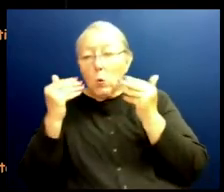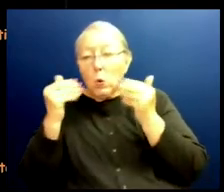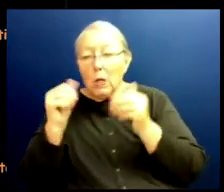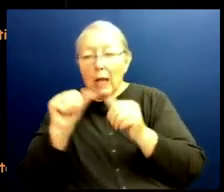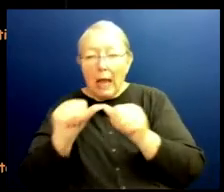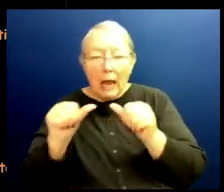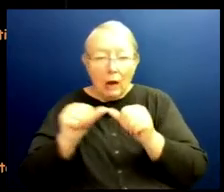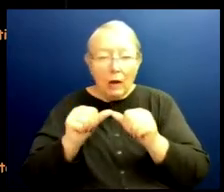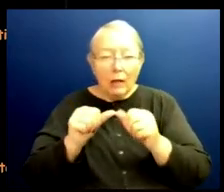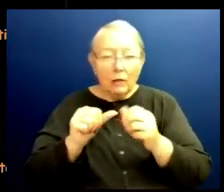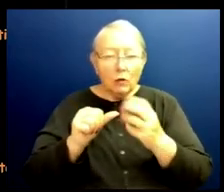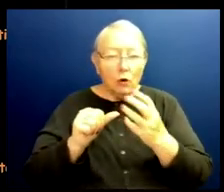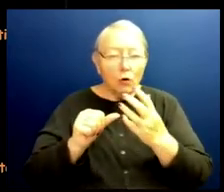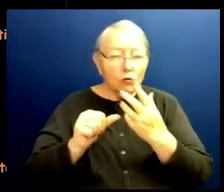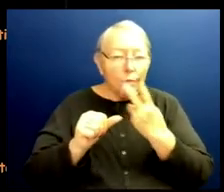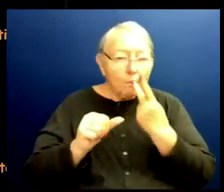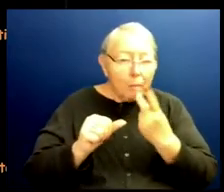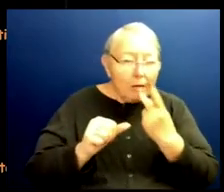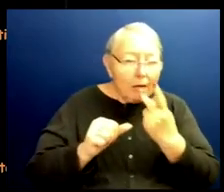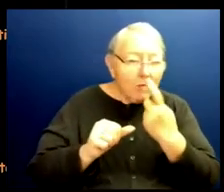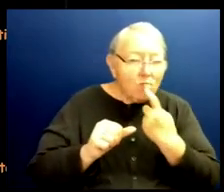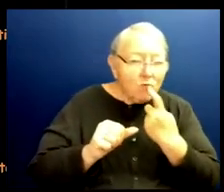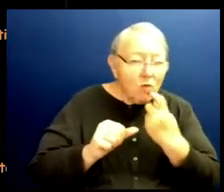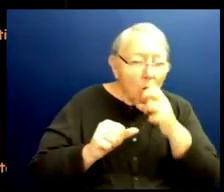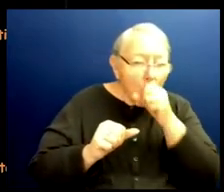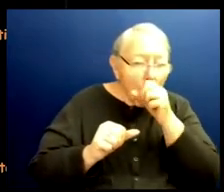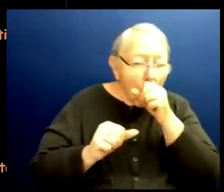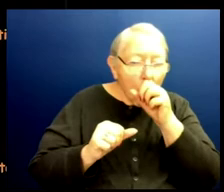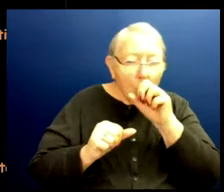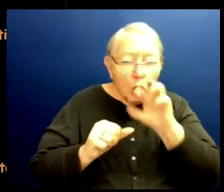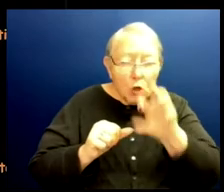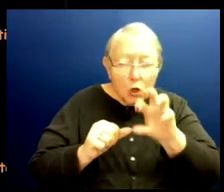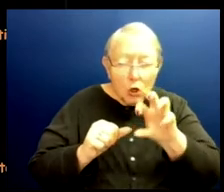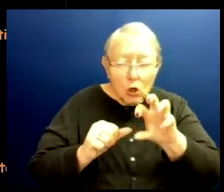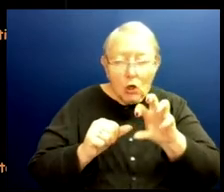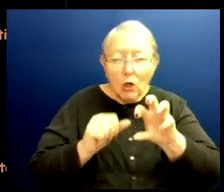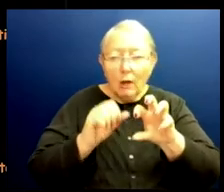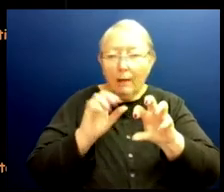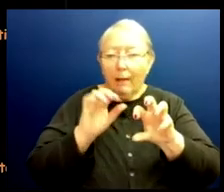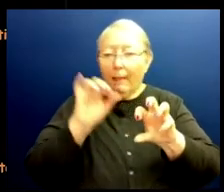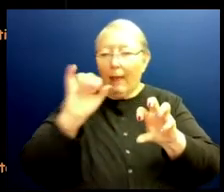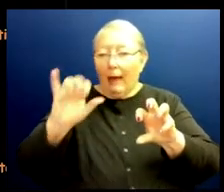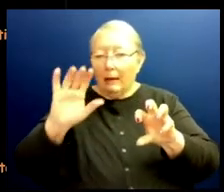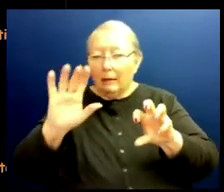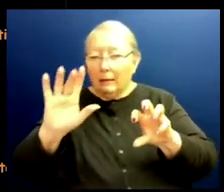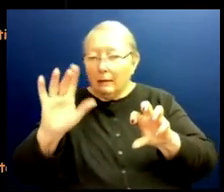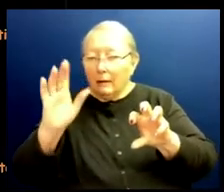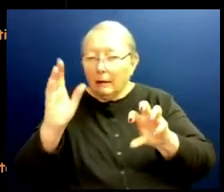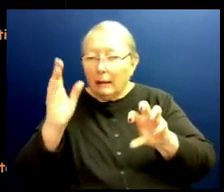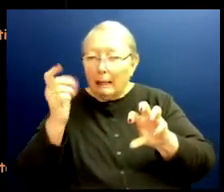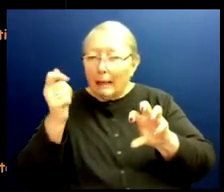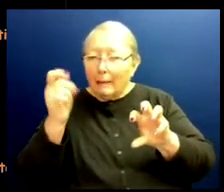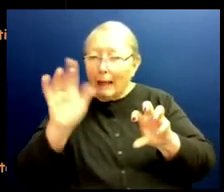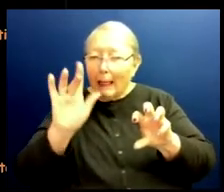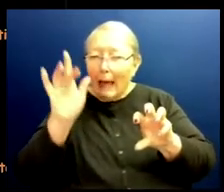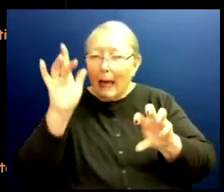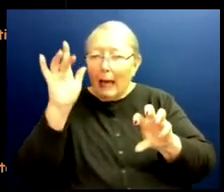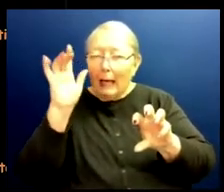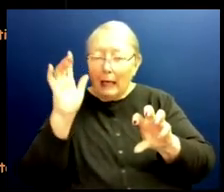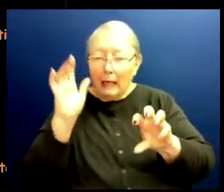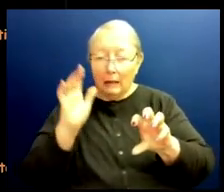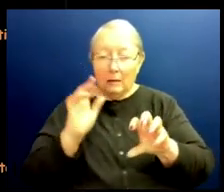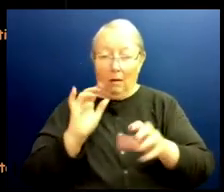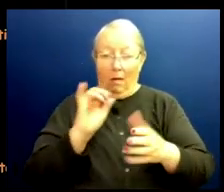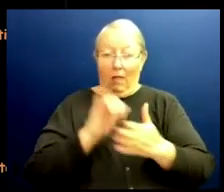that implied a difference in density of material of one part in 100,000.